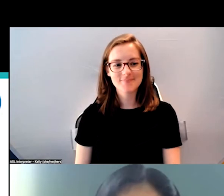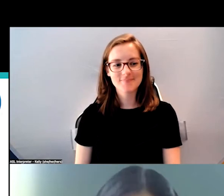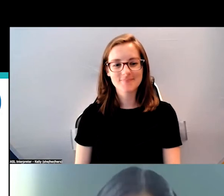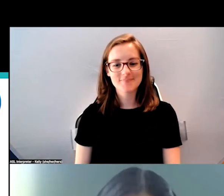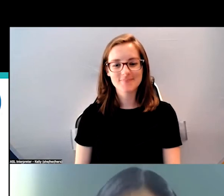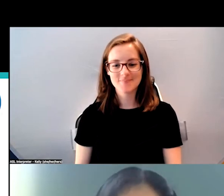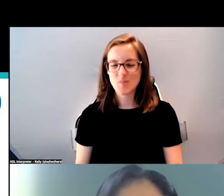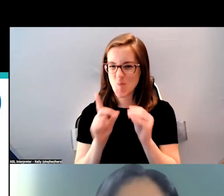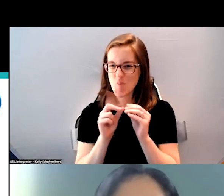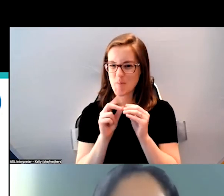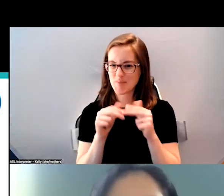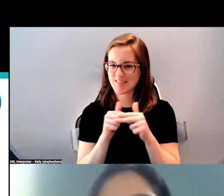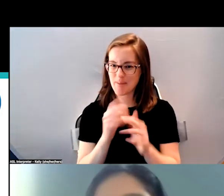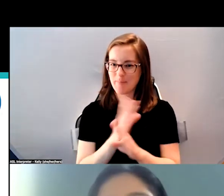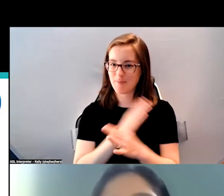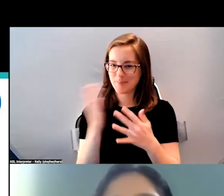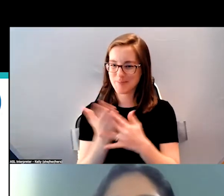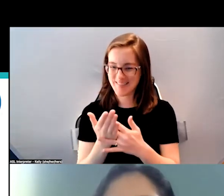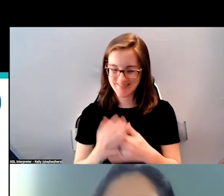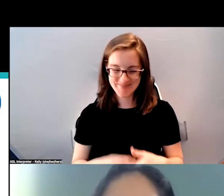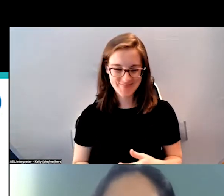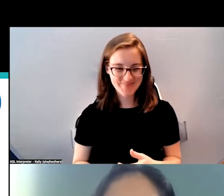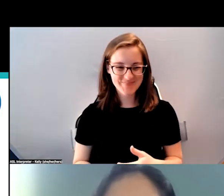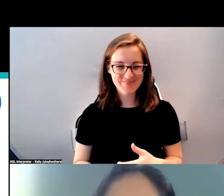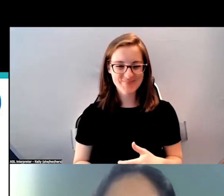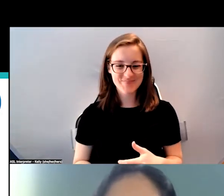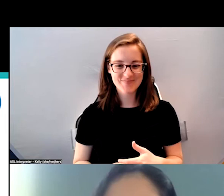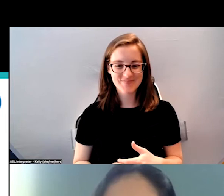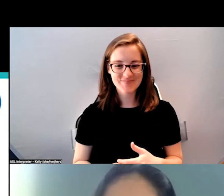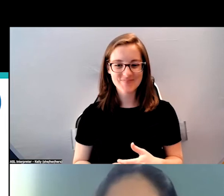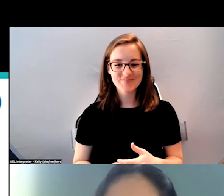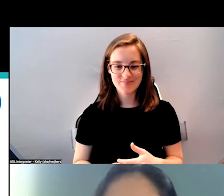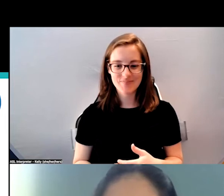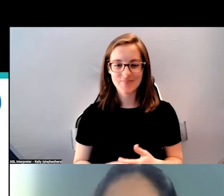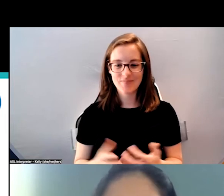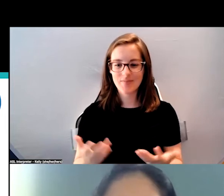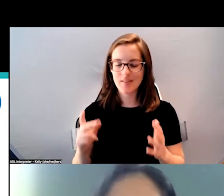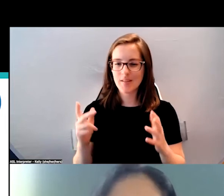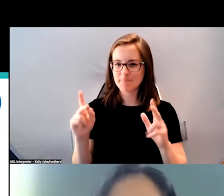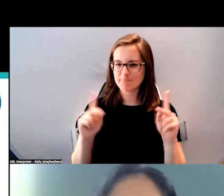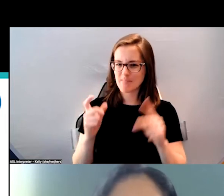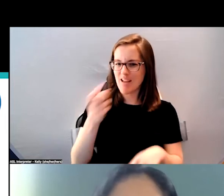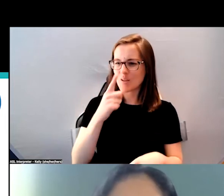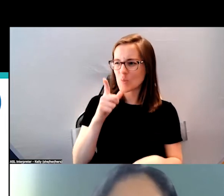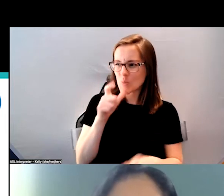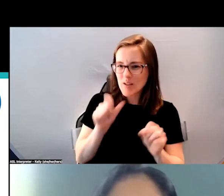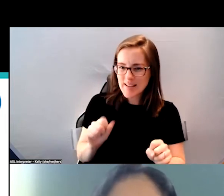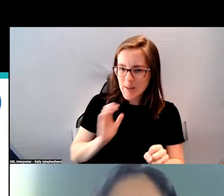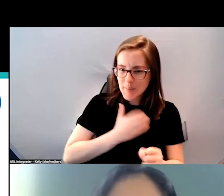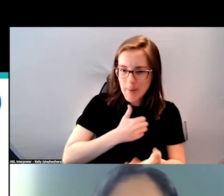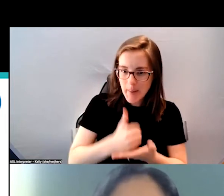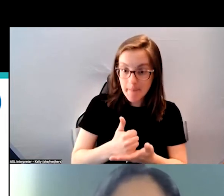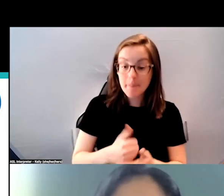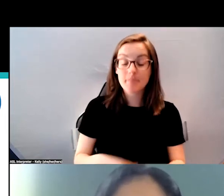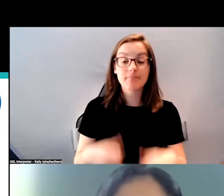So one more slide before we take our break. I know we get this question a lot. Who exactly can we help? We can help anyone